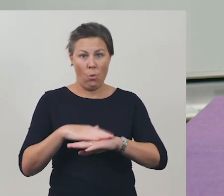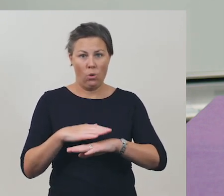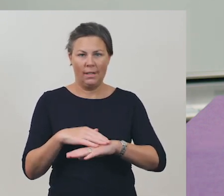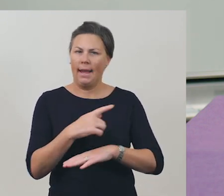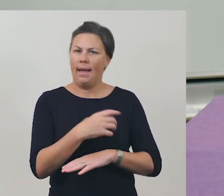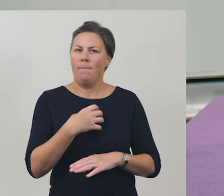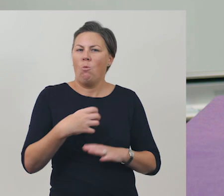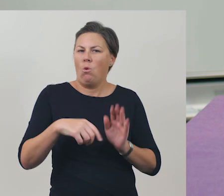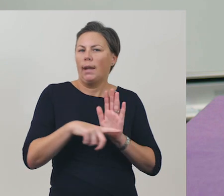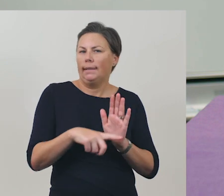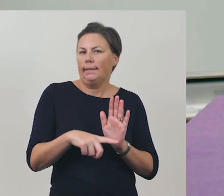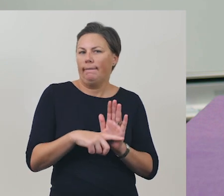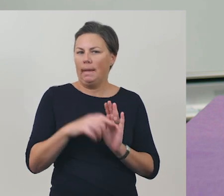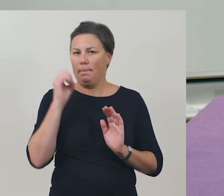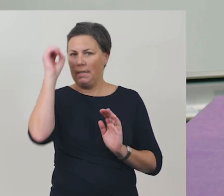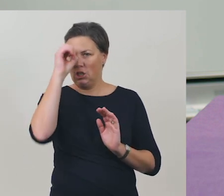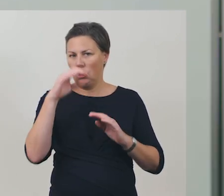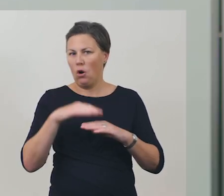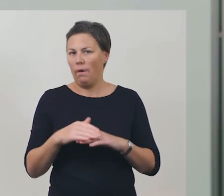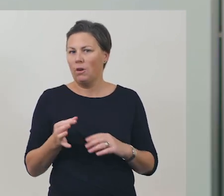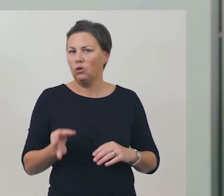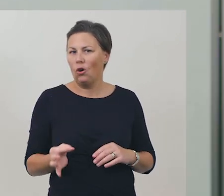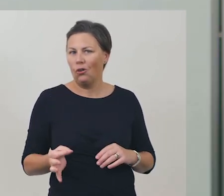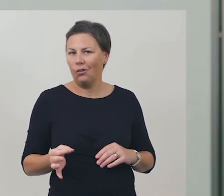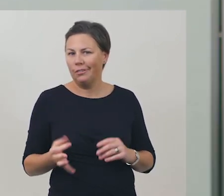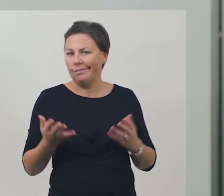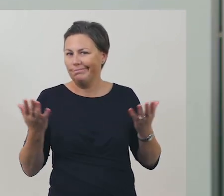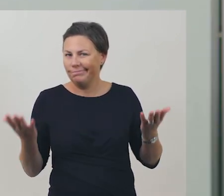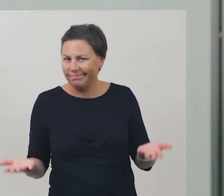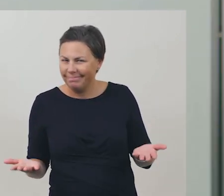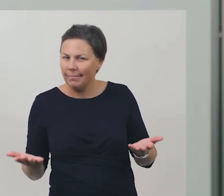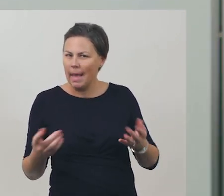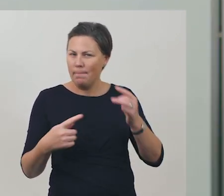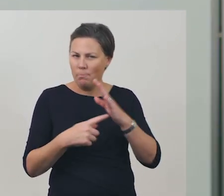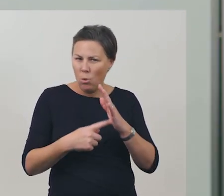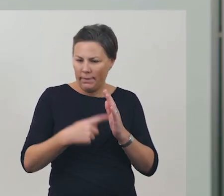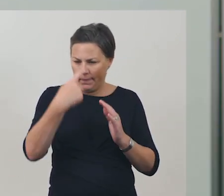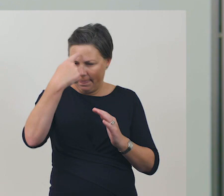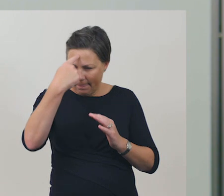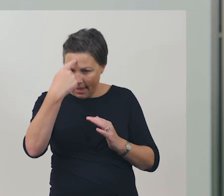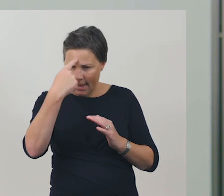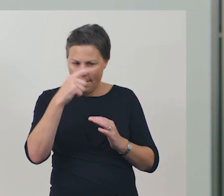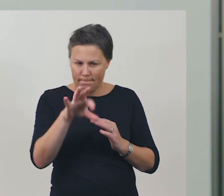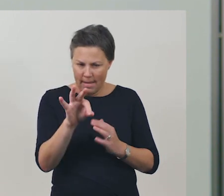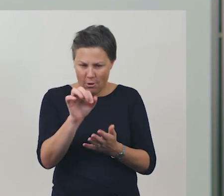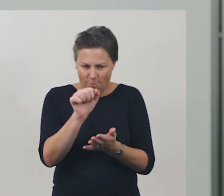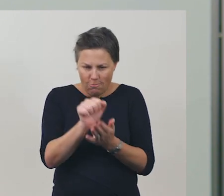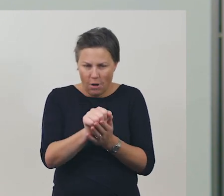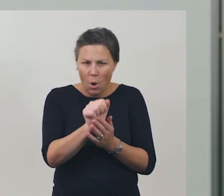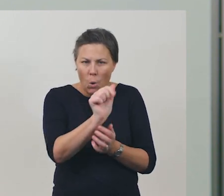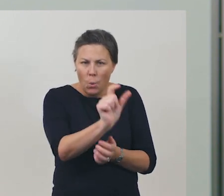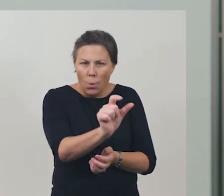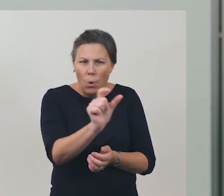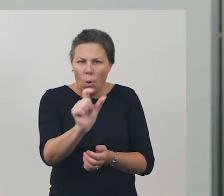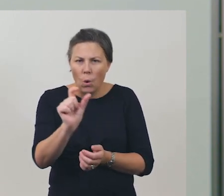expressing a more negative opinion about the dog. Our language choices are important because language can influence how other people